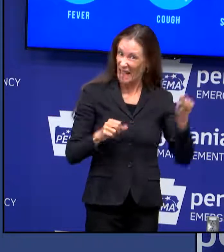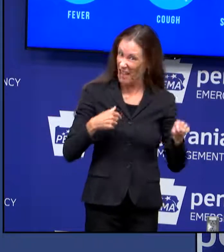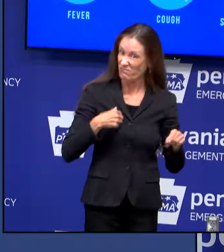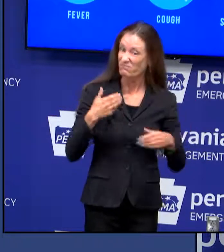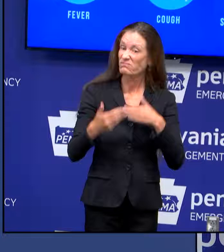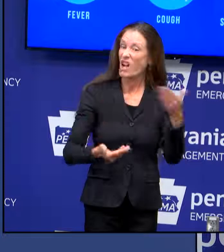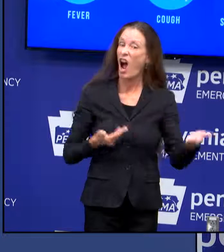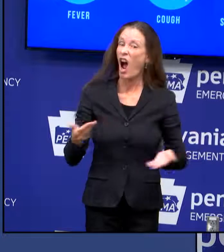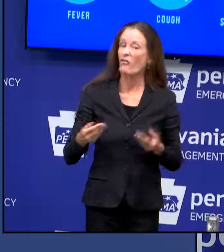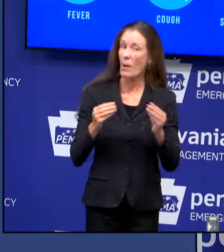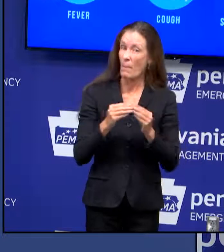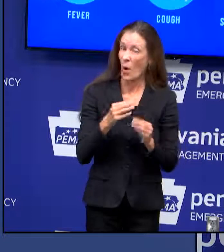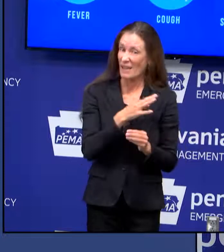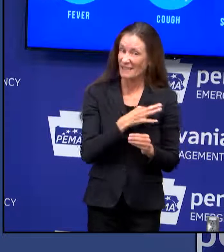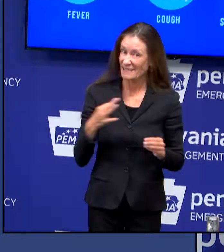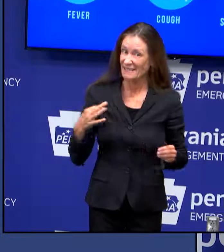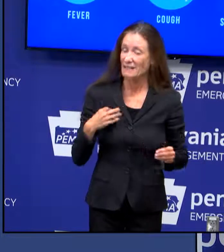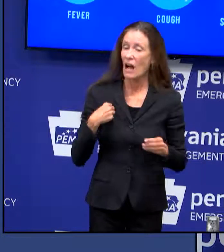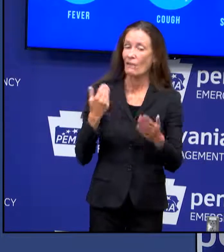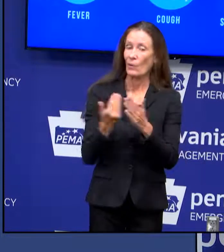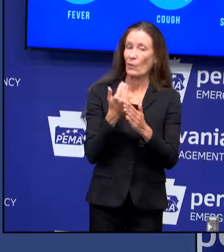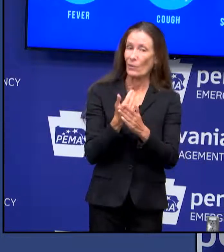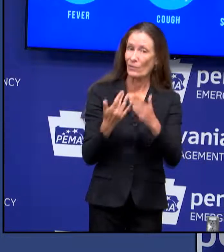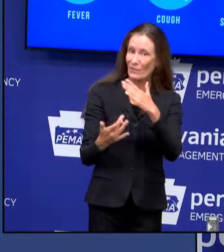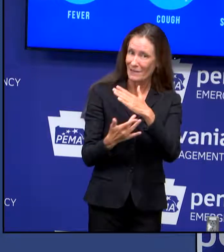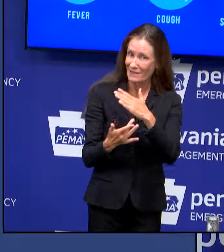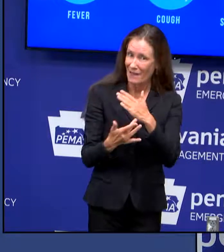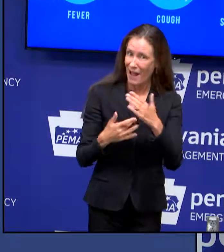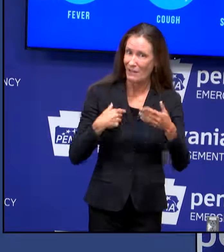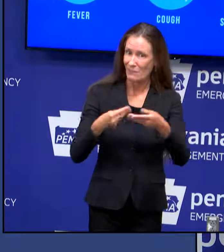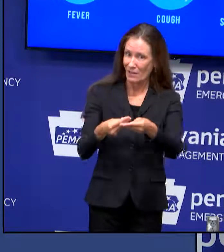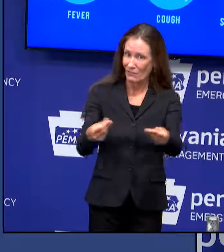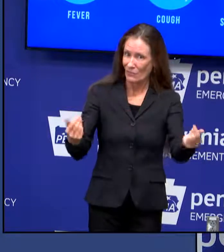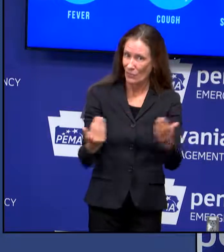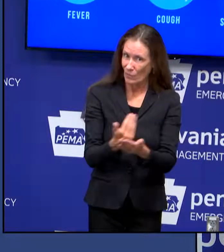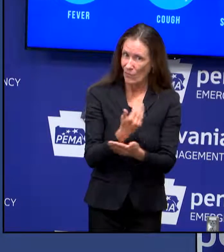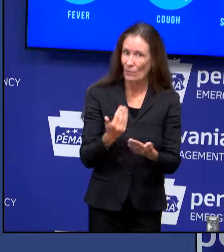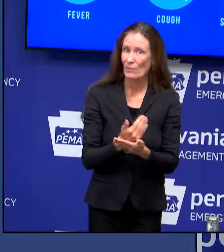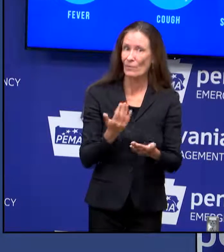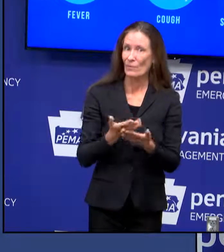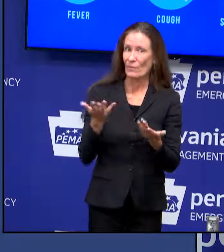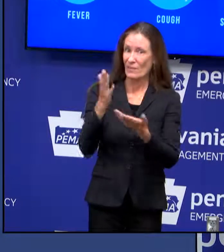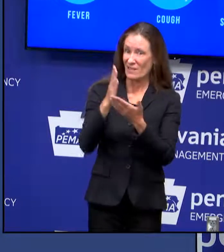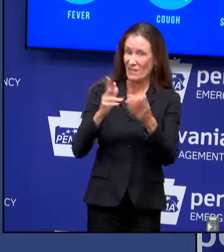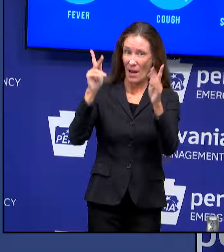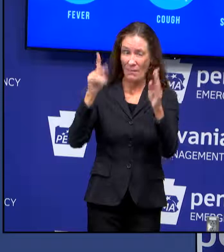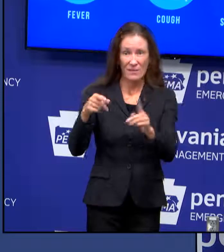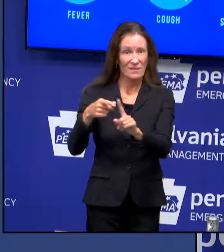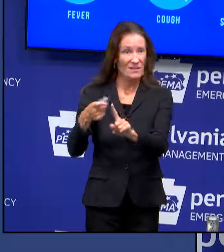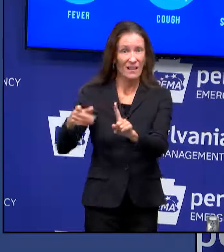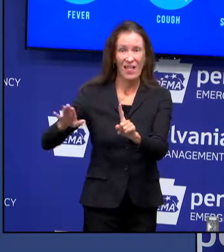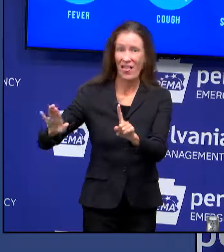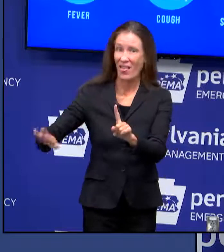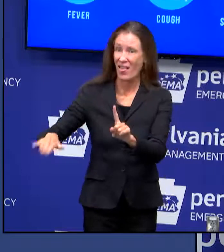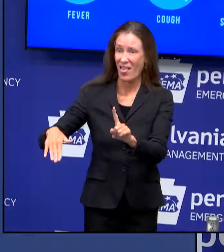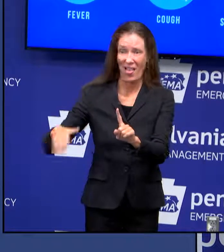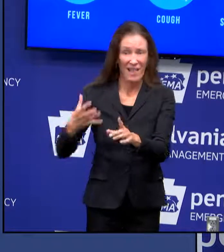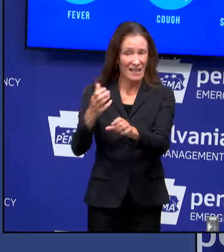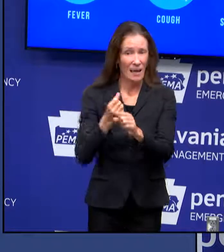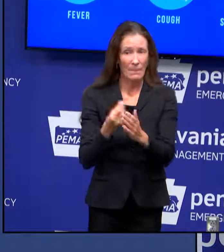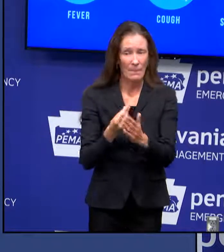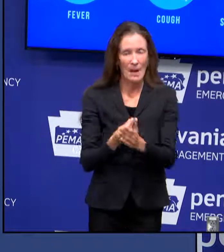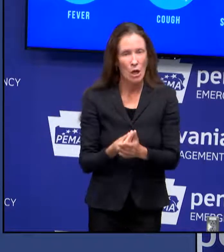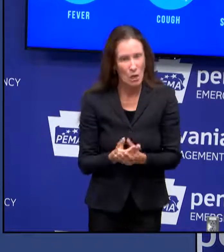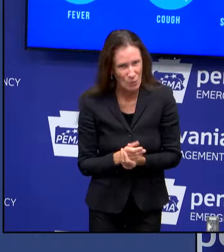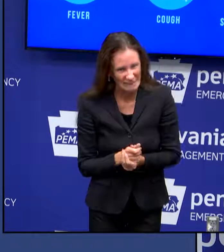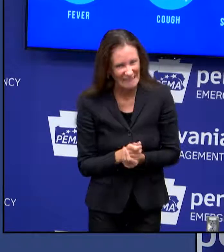right. If there's one person out there who hasn't gotten their benefit on time, that's a problem. I think we're at